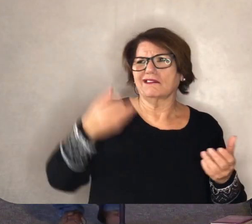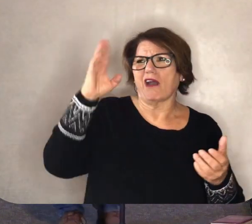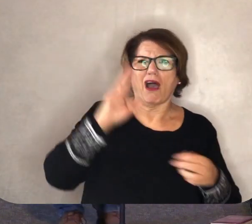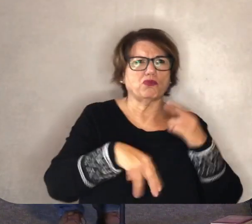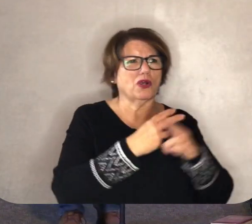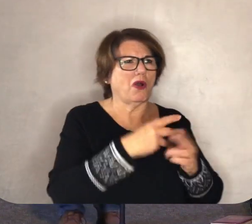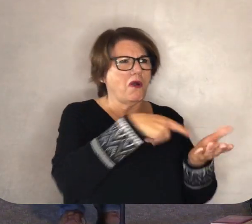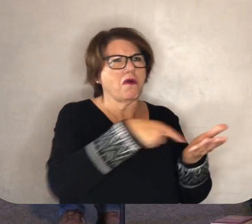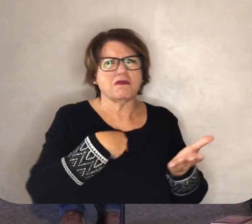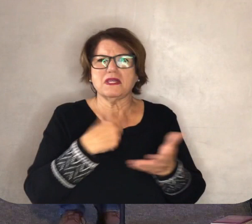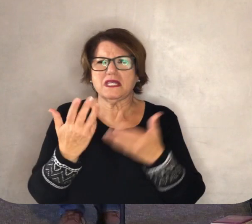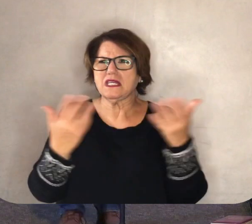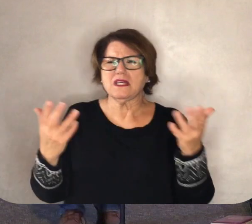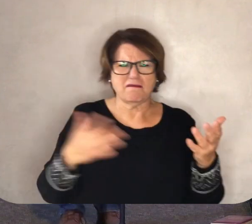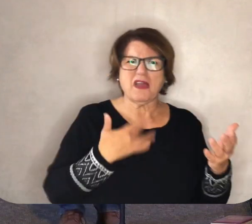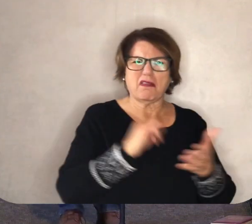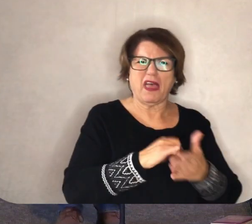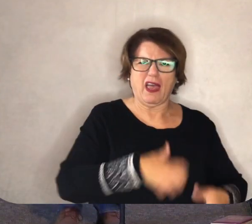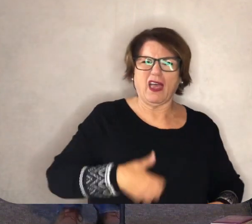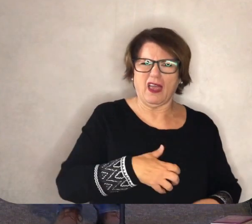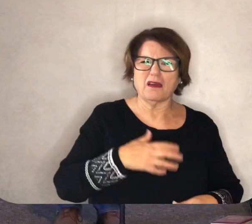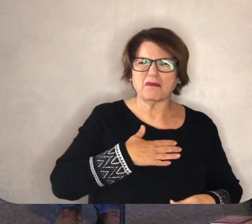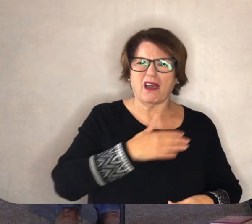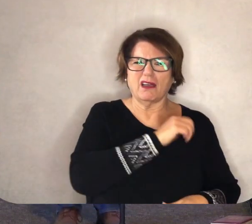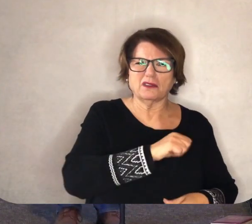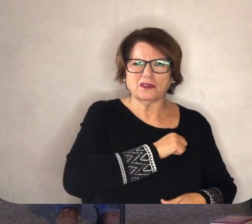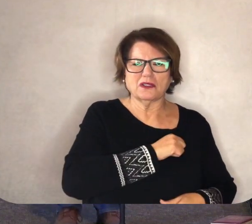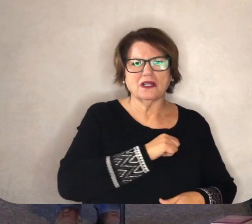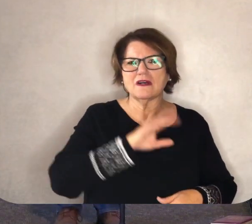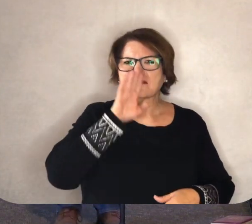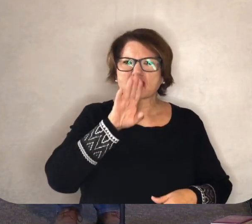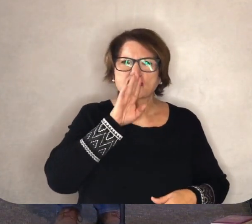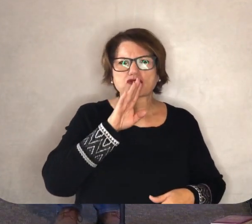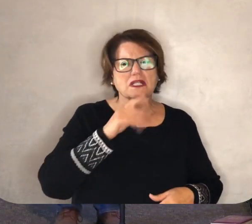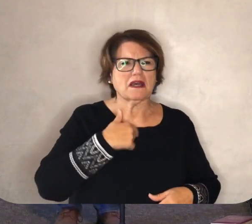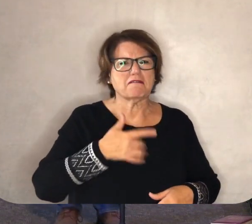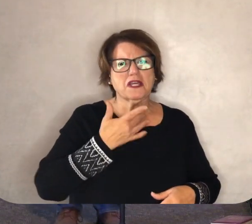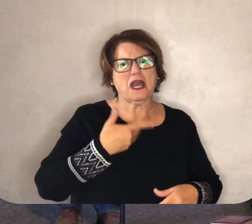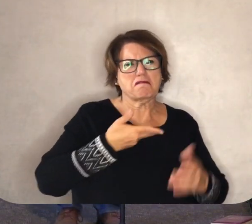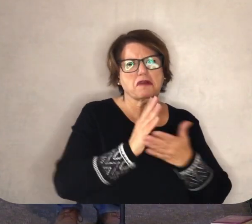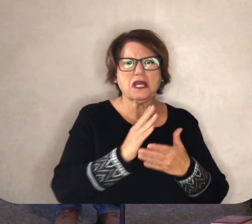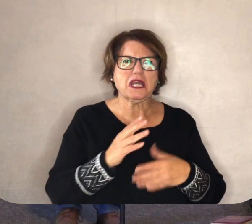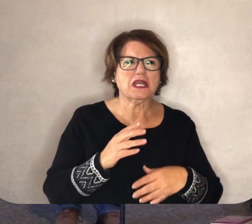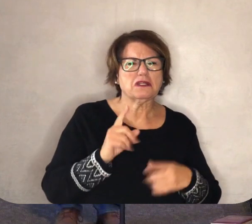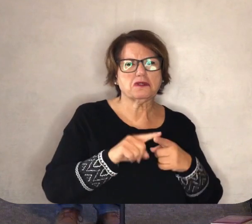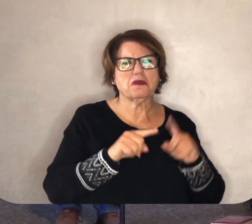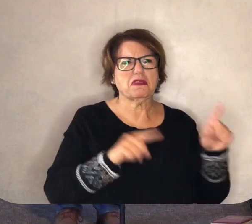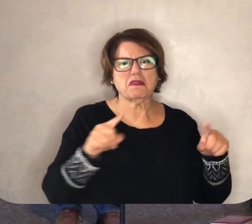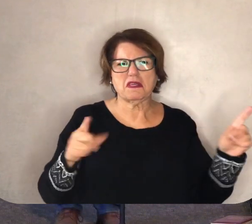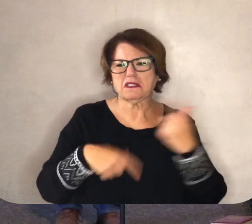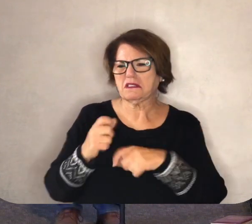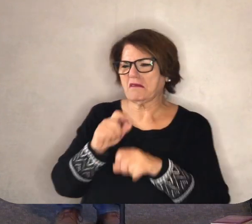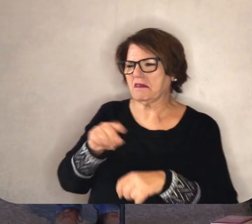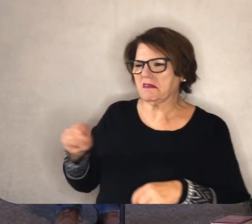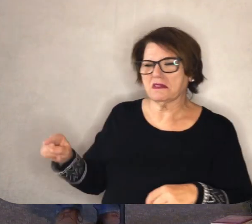world, by someone. And this feeling of frustrated entitlement was closing me off to what God